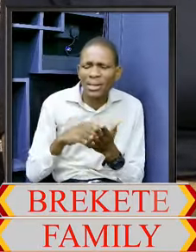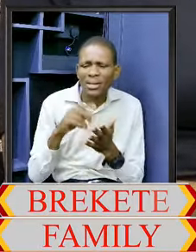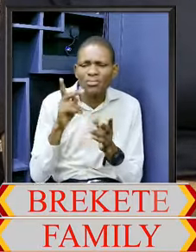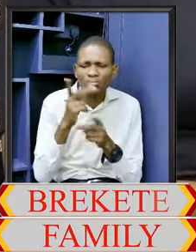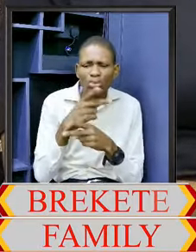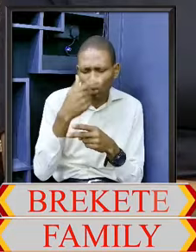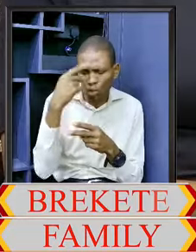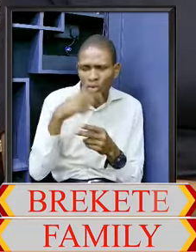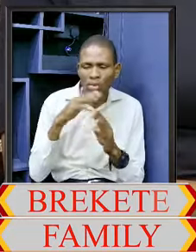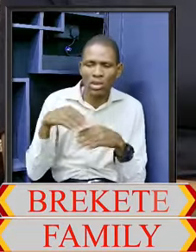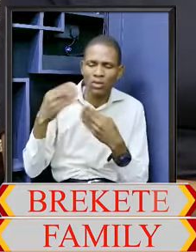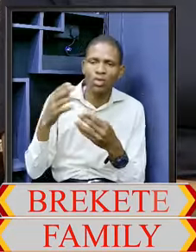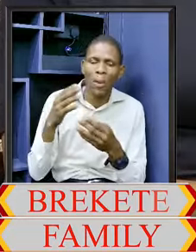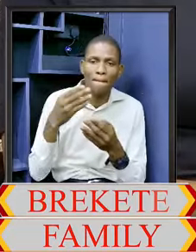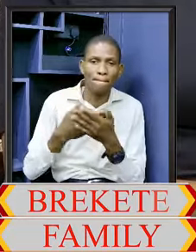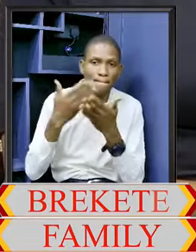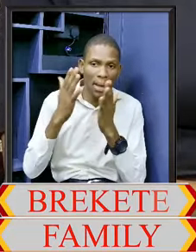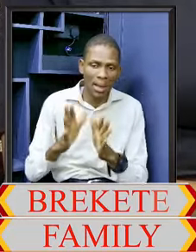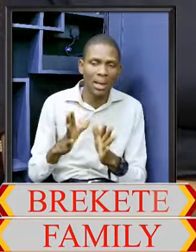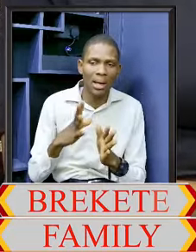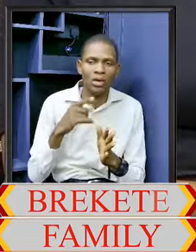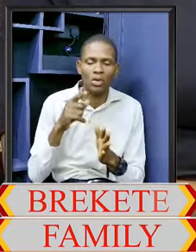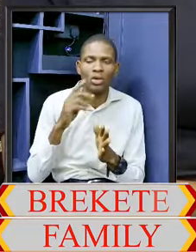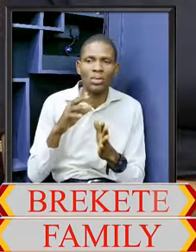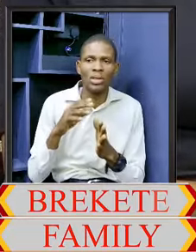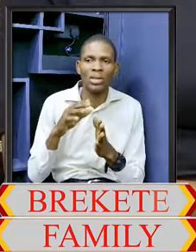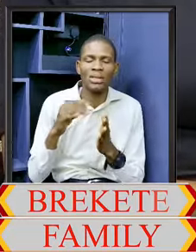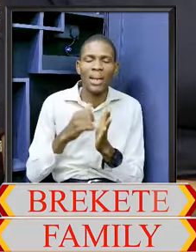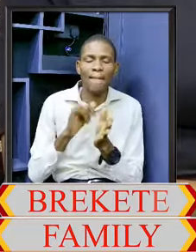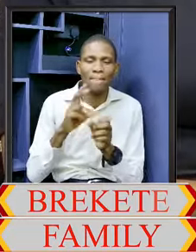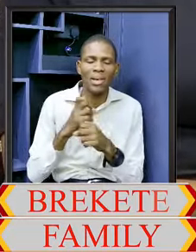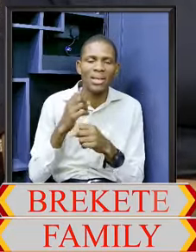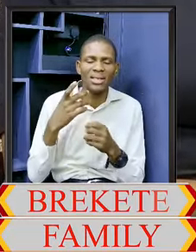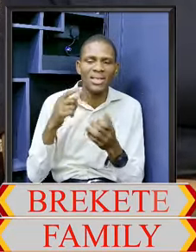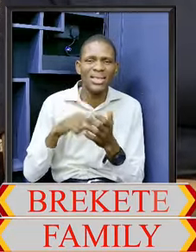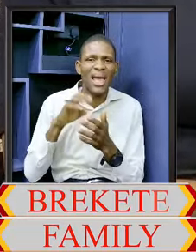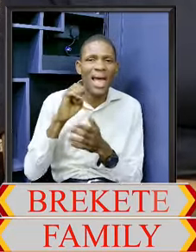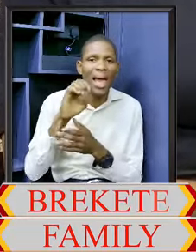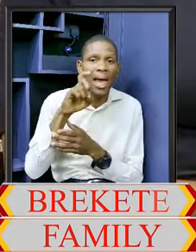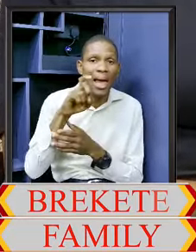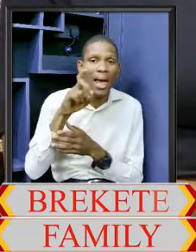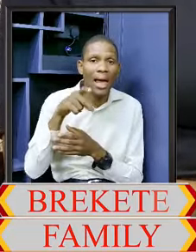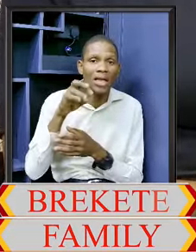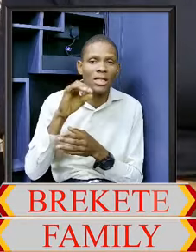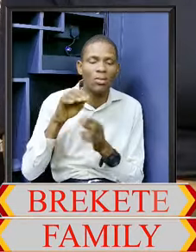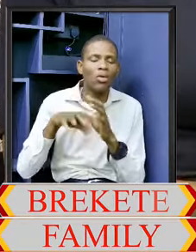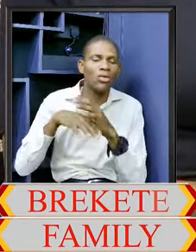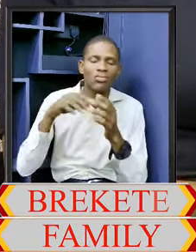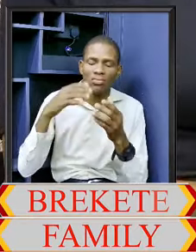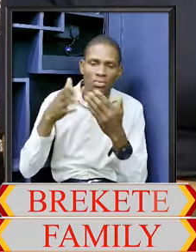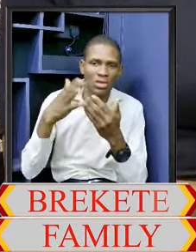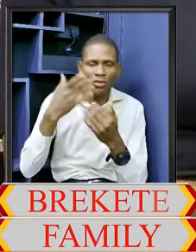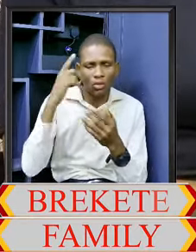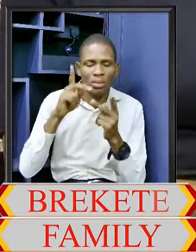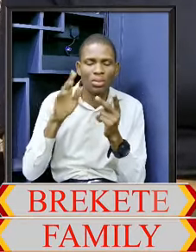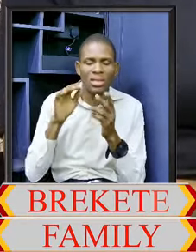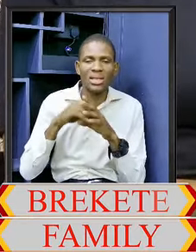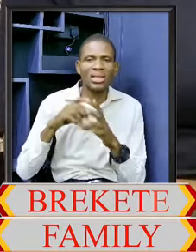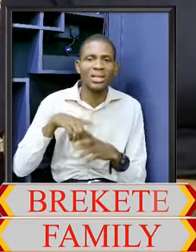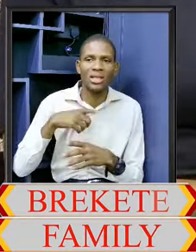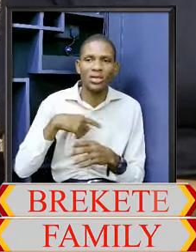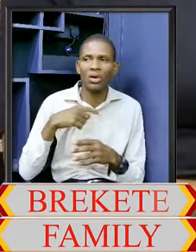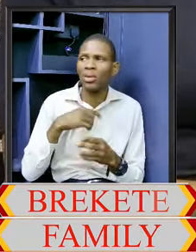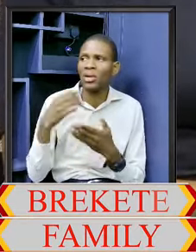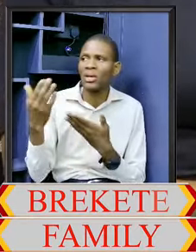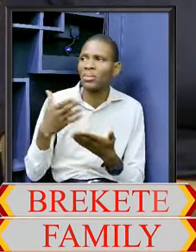you buyers, we go buy your product. Now it they make the export easy where. So before I go continue, sir, for people where they Lagos,